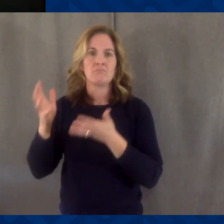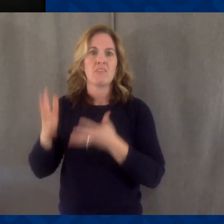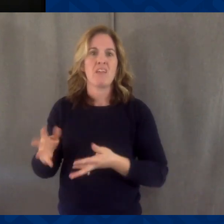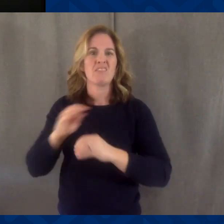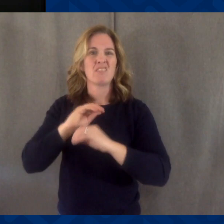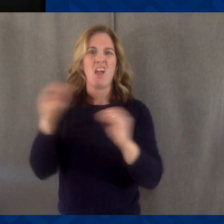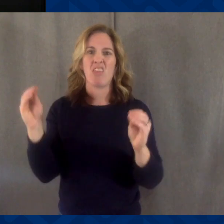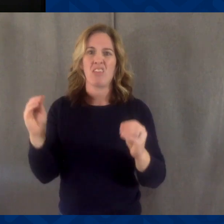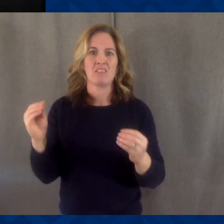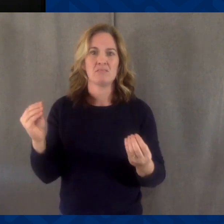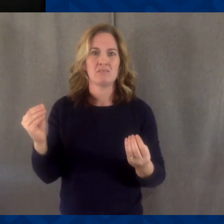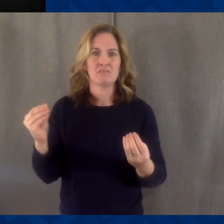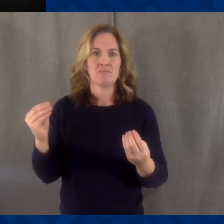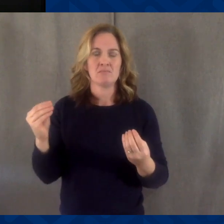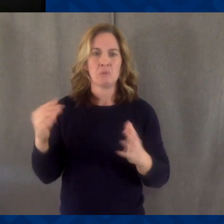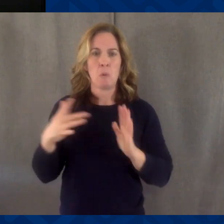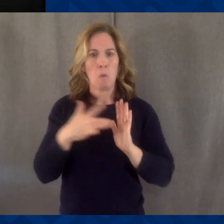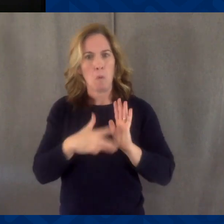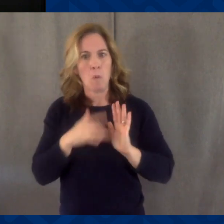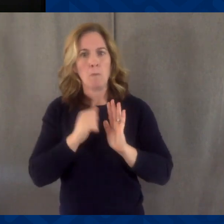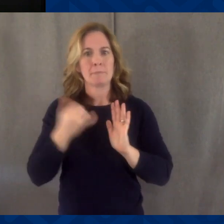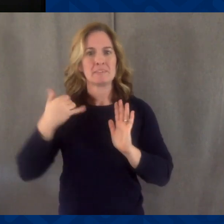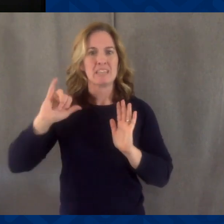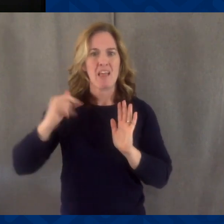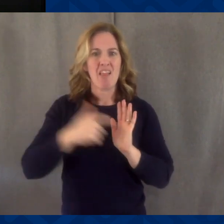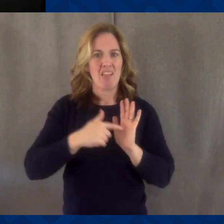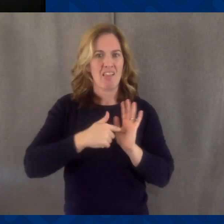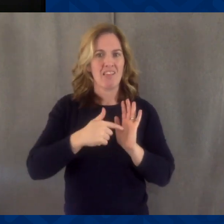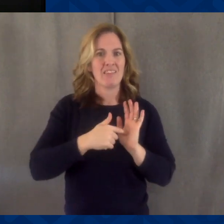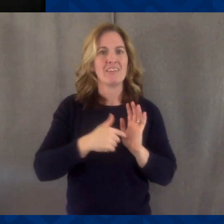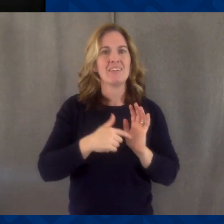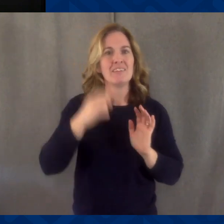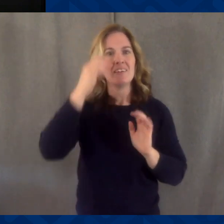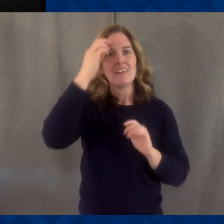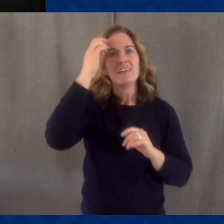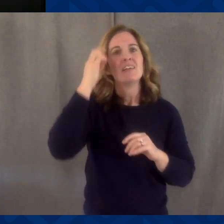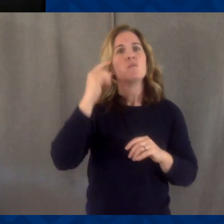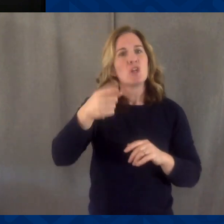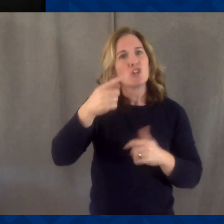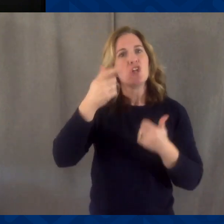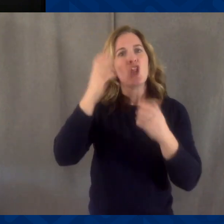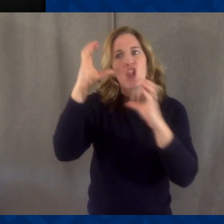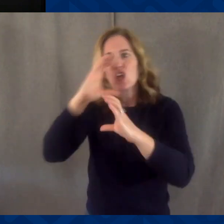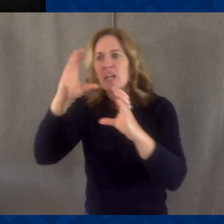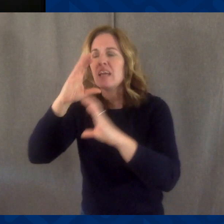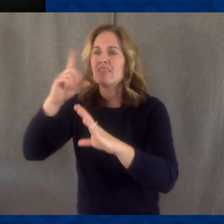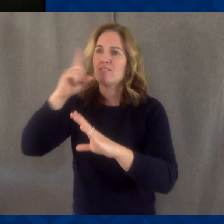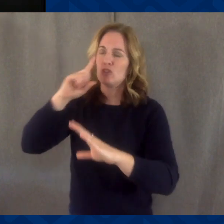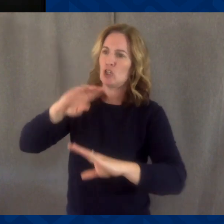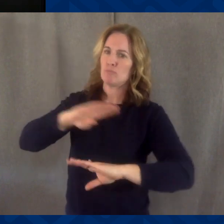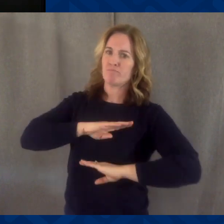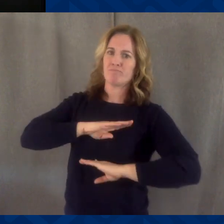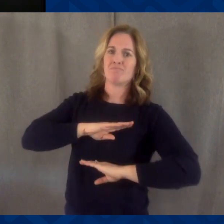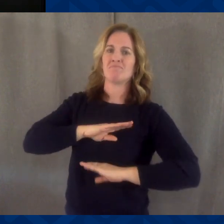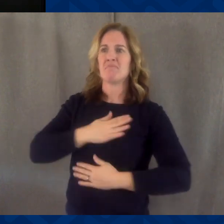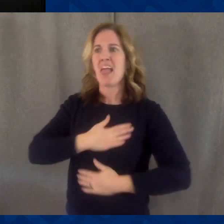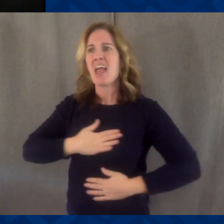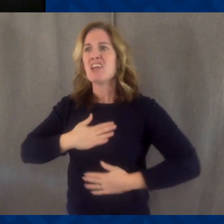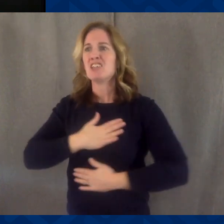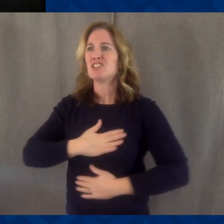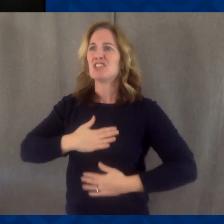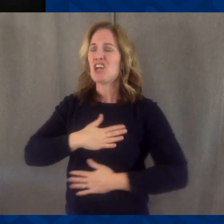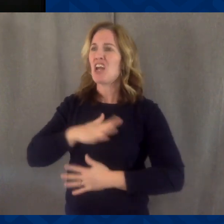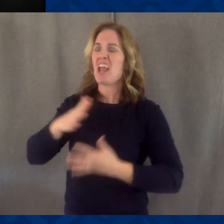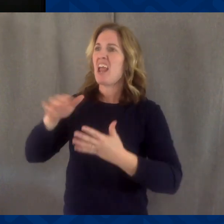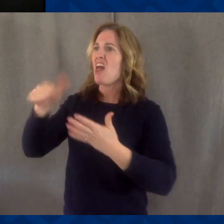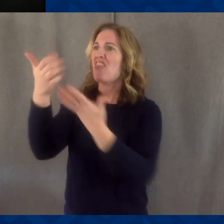is what always happens when you find your security or you pursue your ultimate pleasure in anything other than the Father. The younger son had